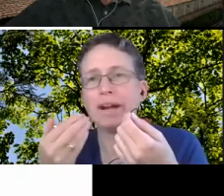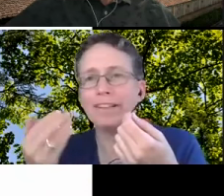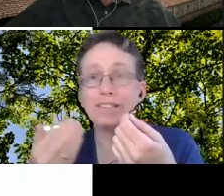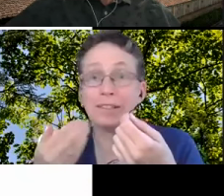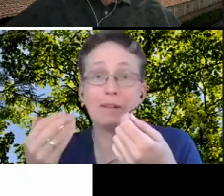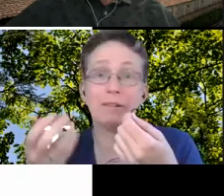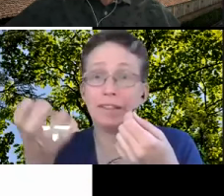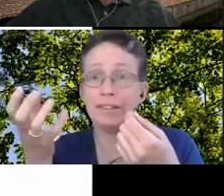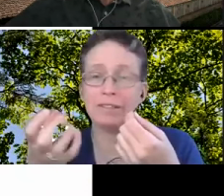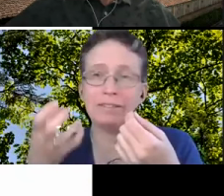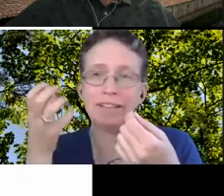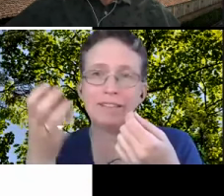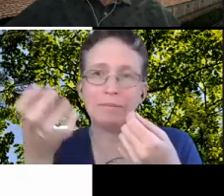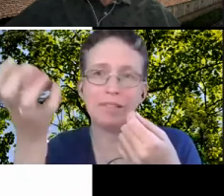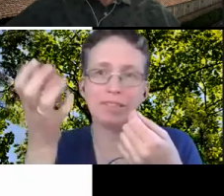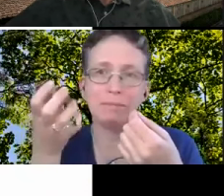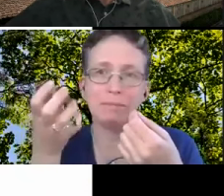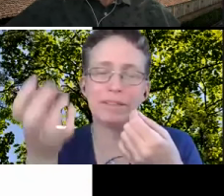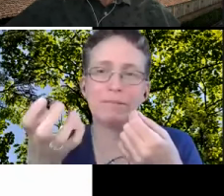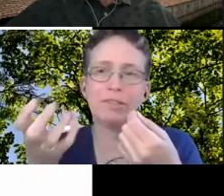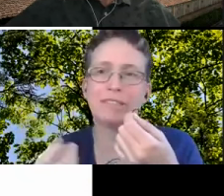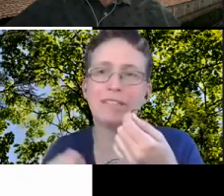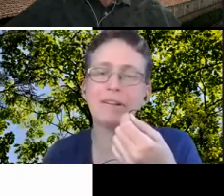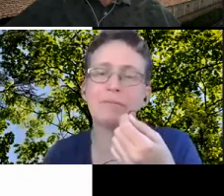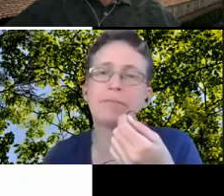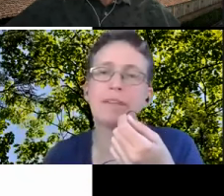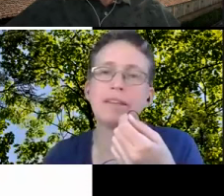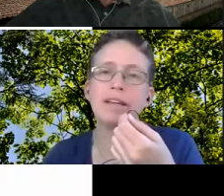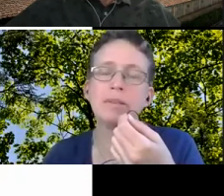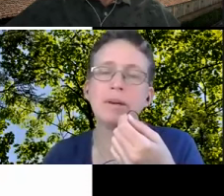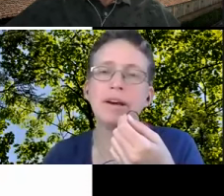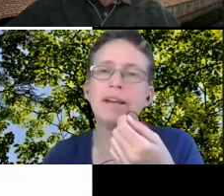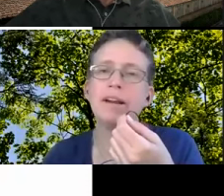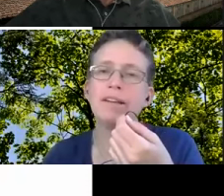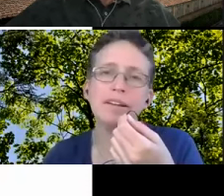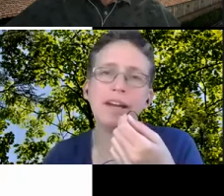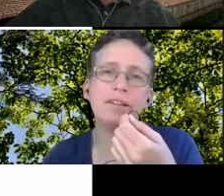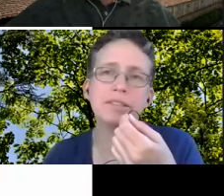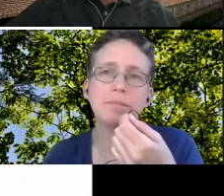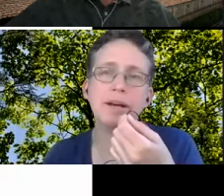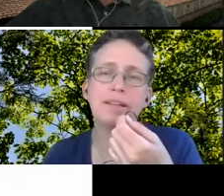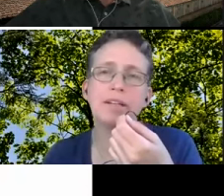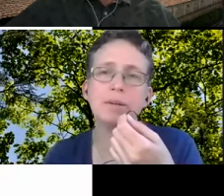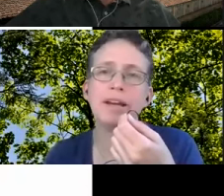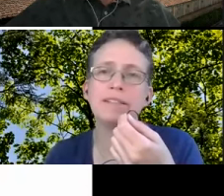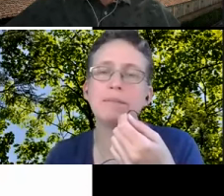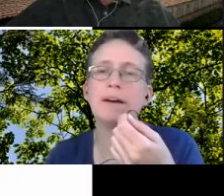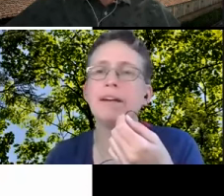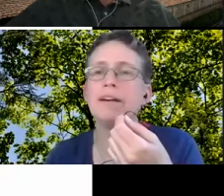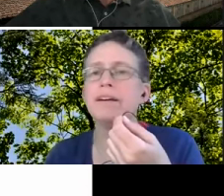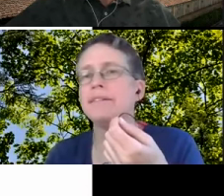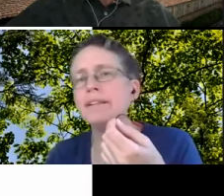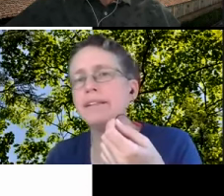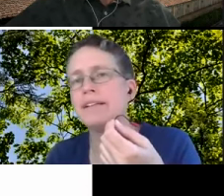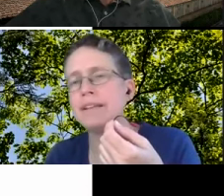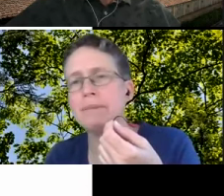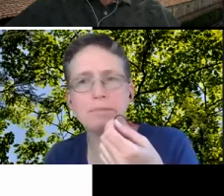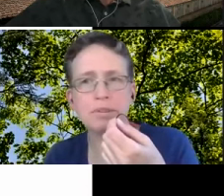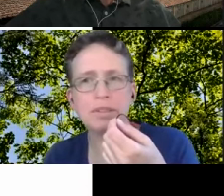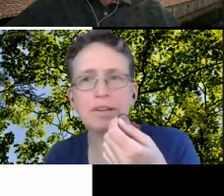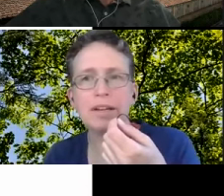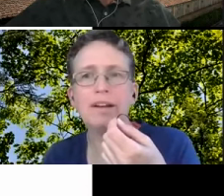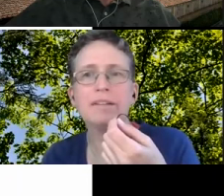are biologists, are like, well, there's sort of like probably some interesting things going on there. On the other hand, you still might think twice about, well,